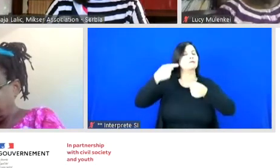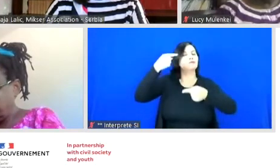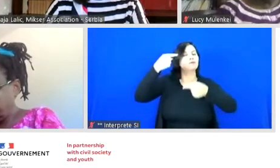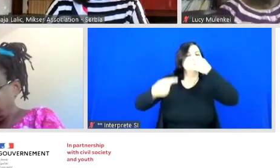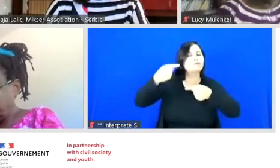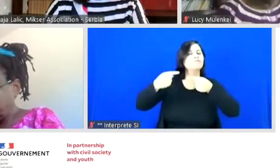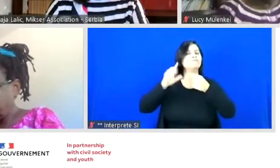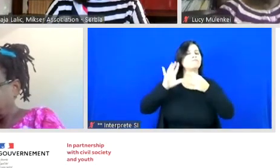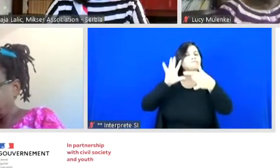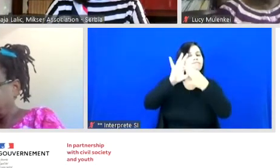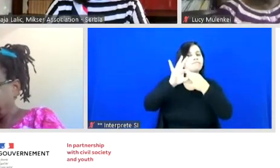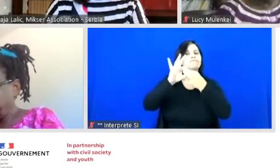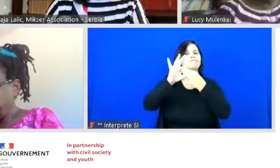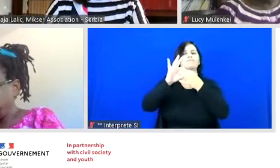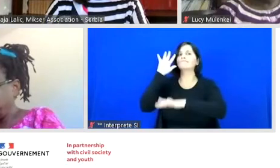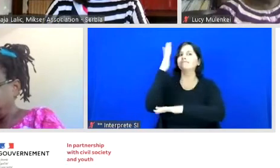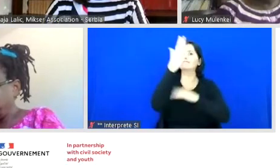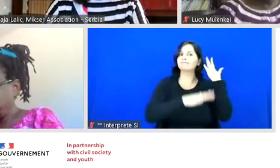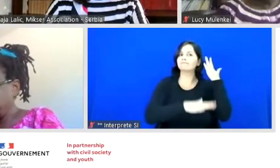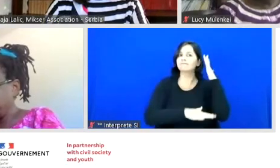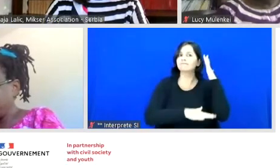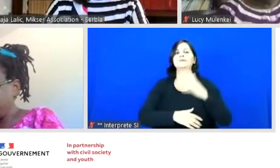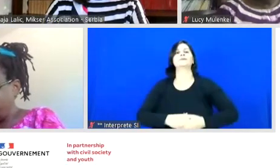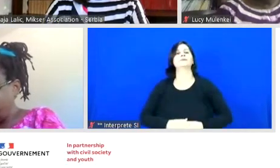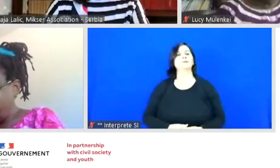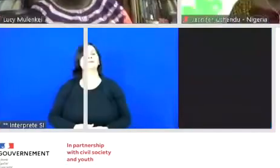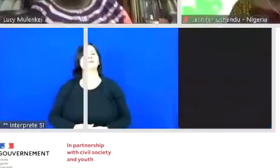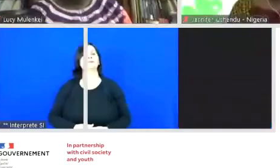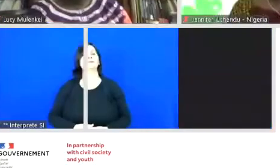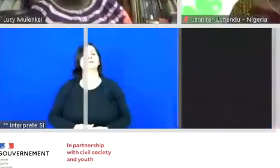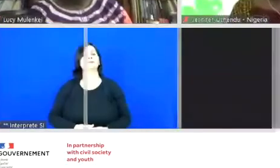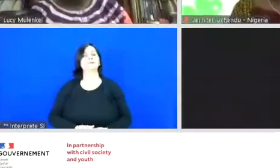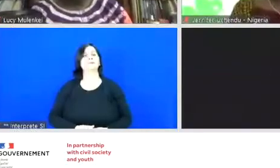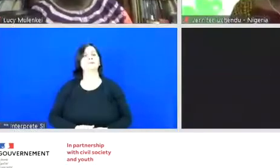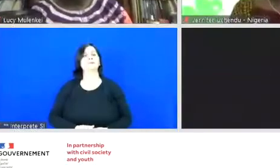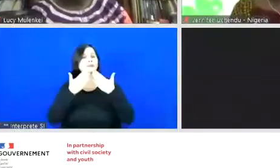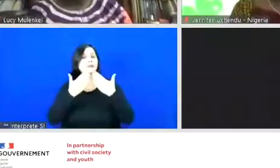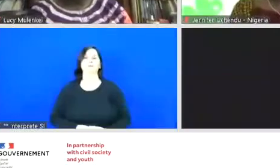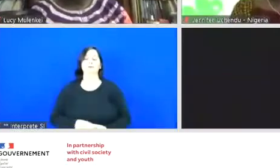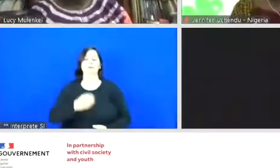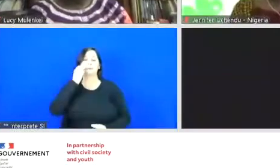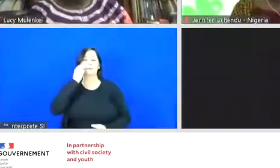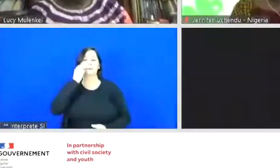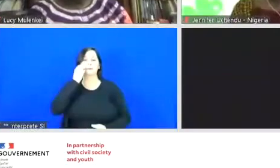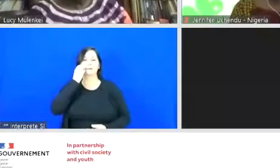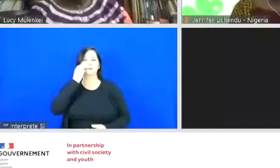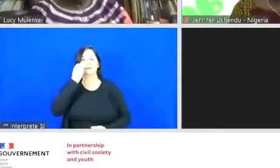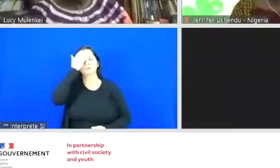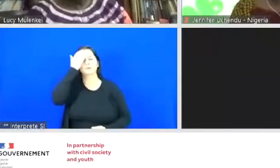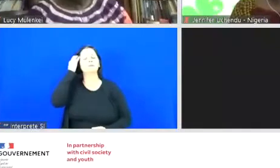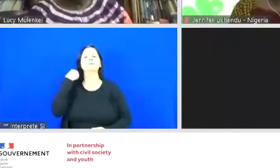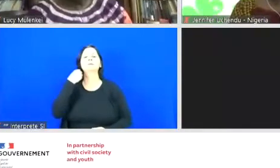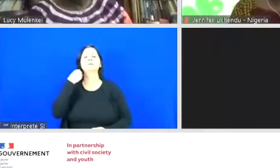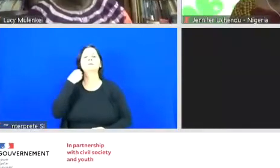Thank you. Muchas gracias, señora Delgado. Thank you and congratulations on the signature of such an important agreement.